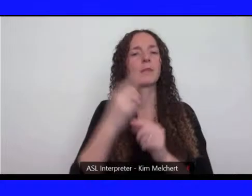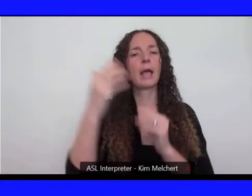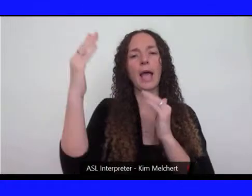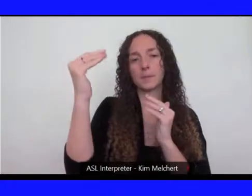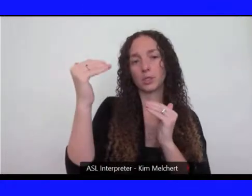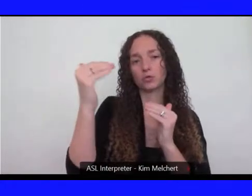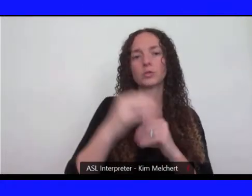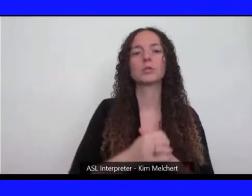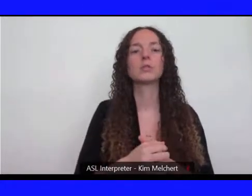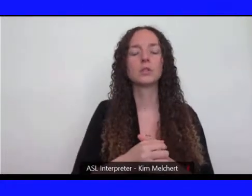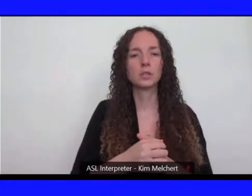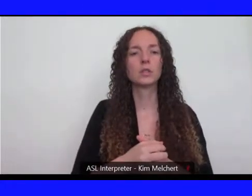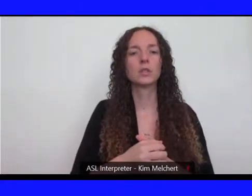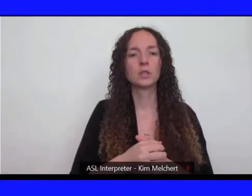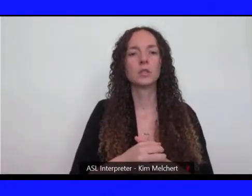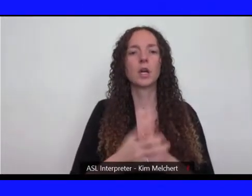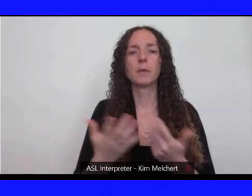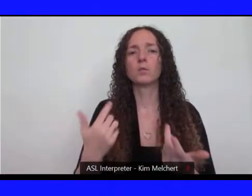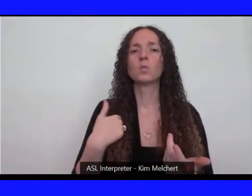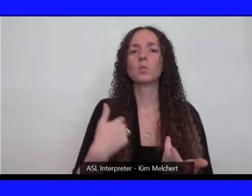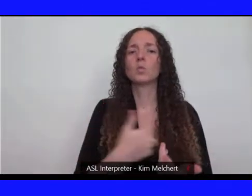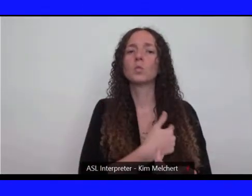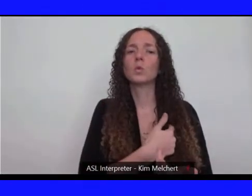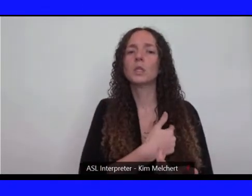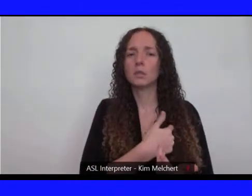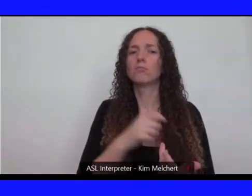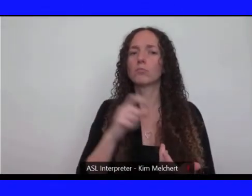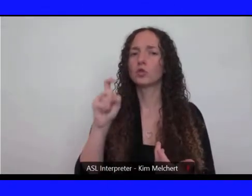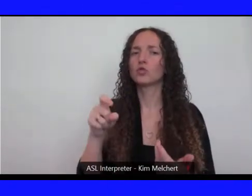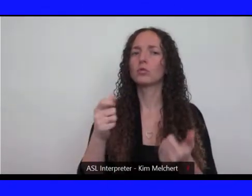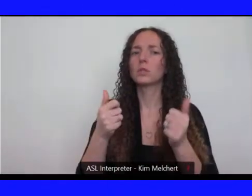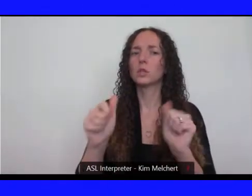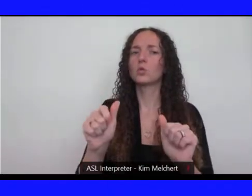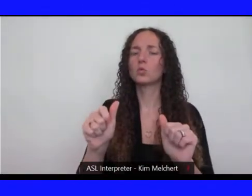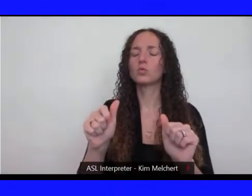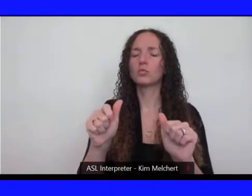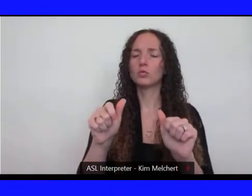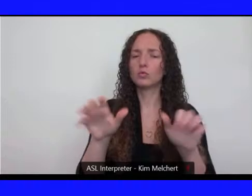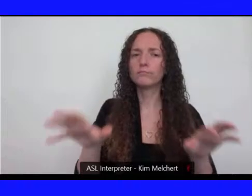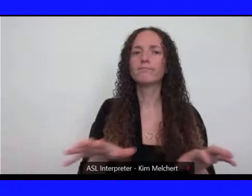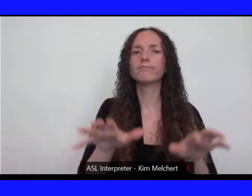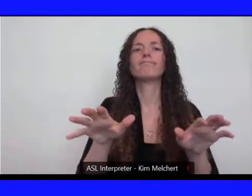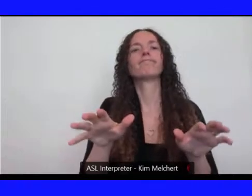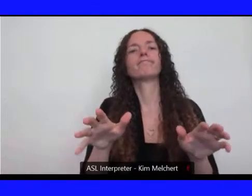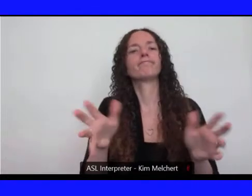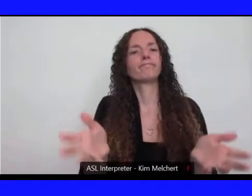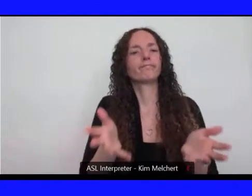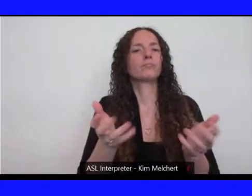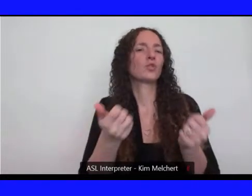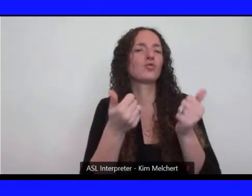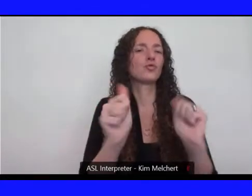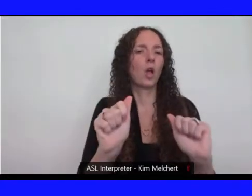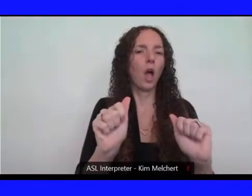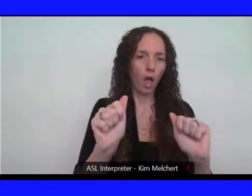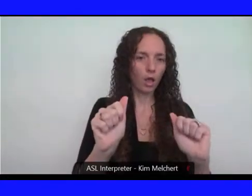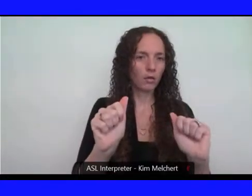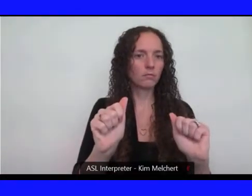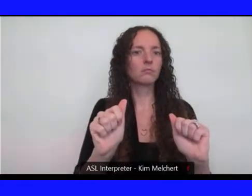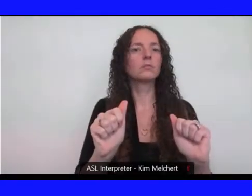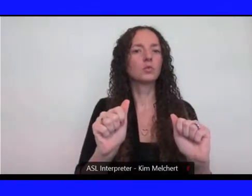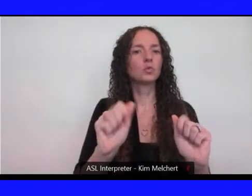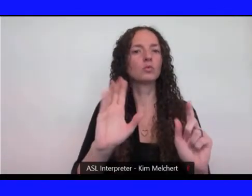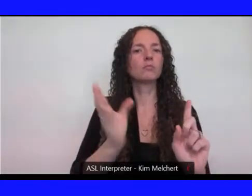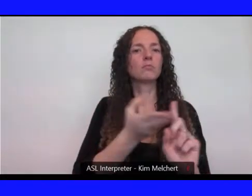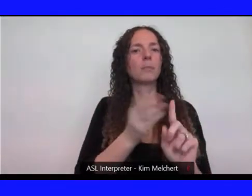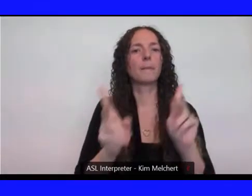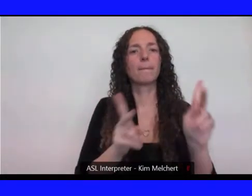ones in the unknown where we truly just don't have the data versus the other. And I agree with you 100% about, right? Yeah.